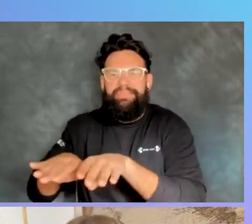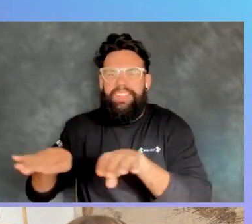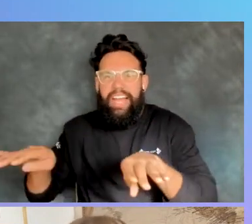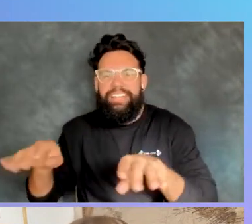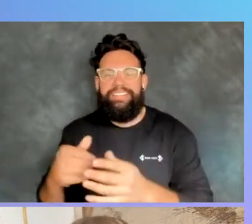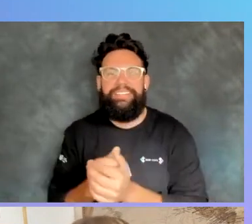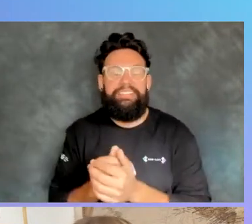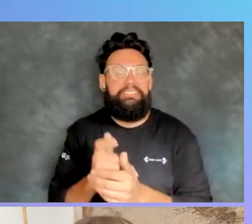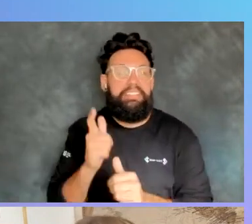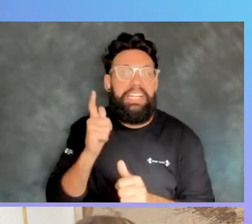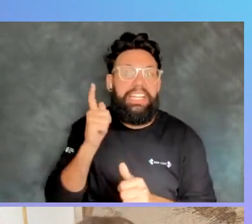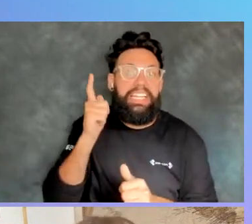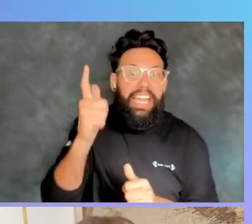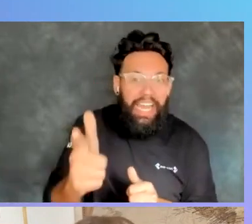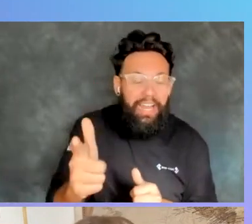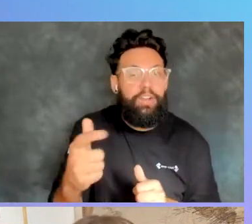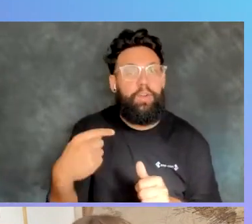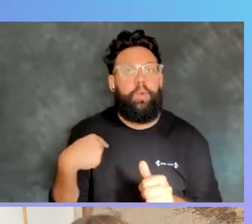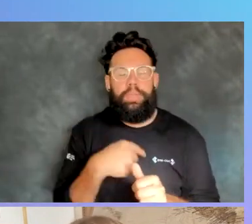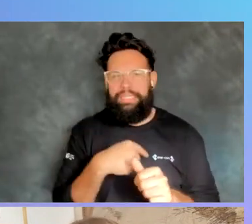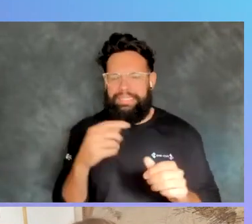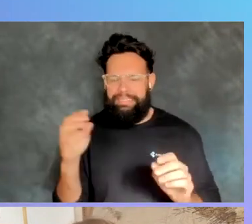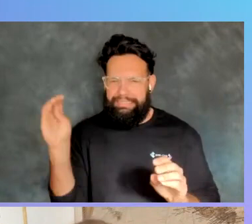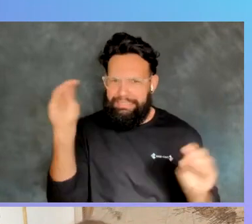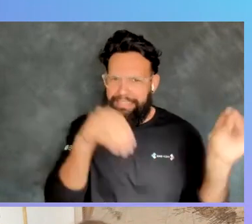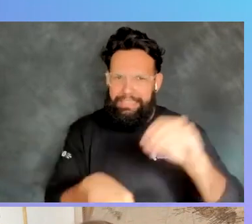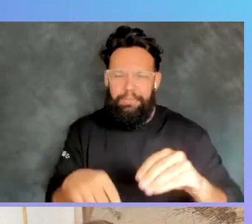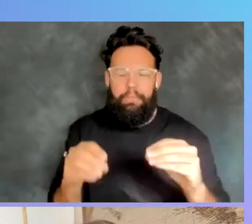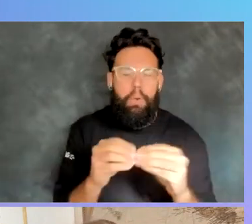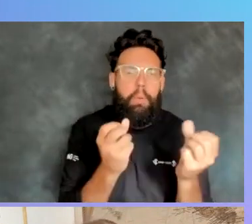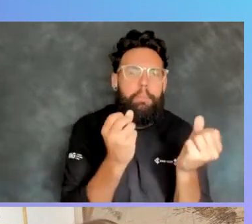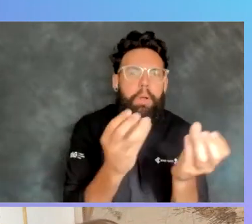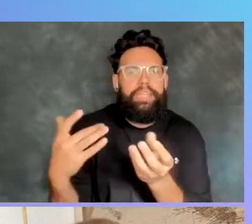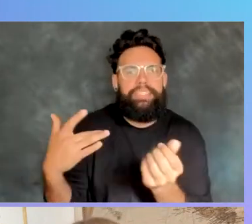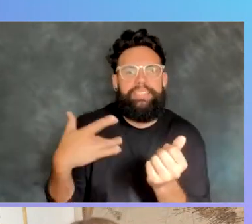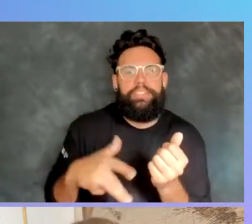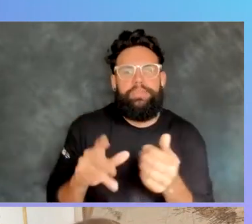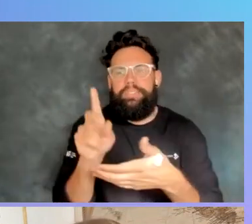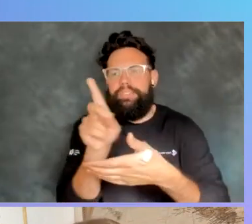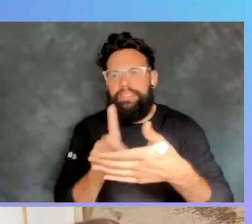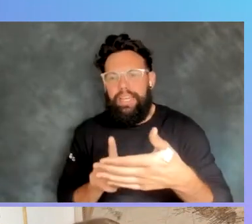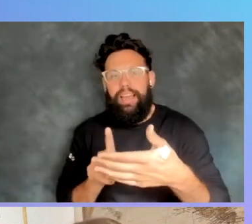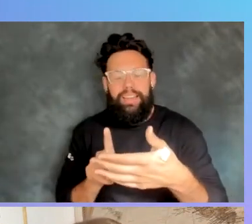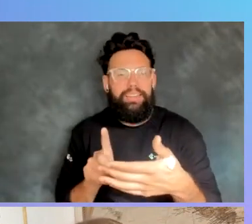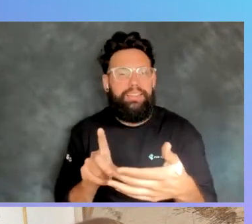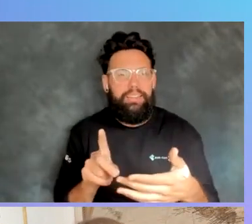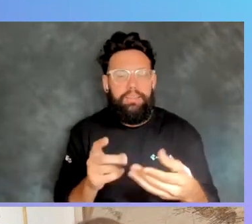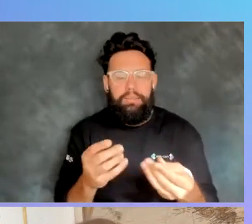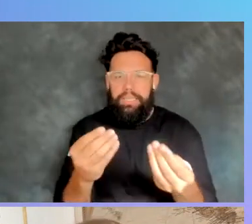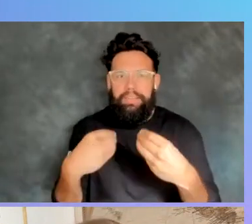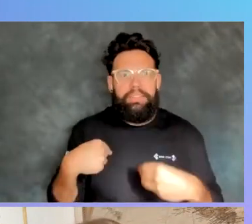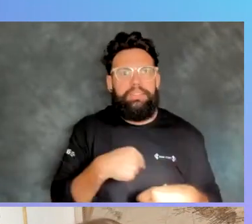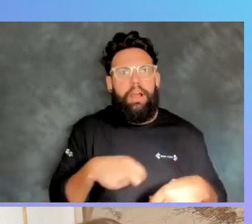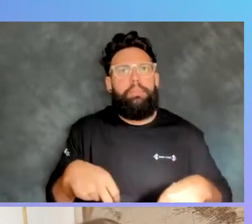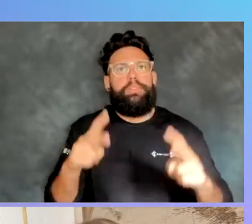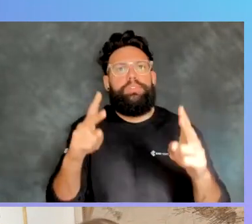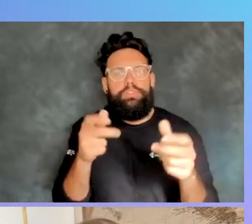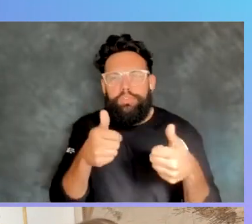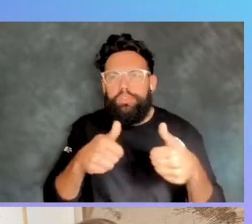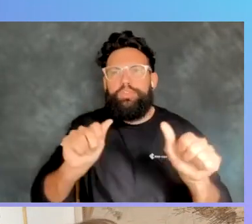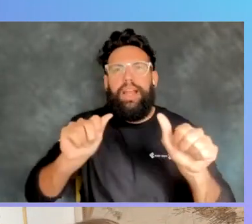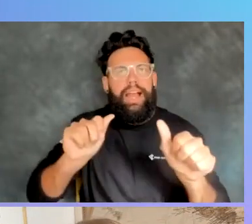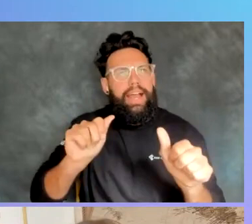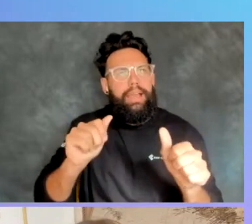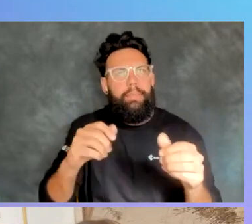and multisensory design can really get us there because it inspires us to try other sensory modalities besides visual and